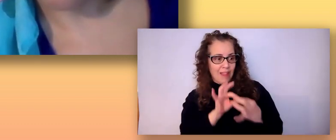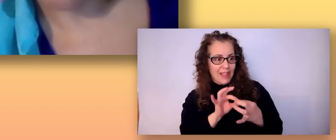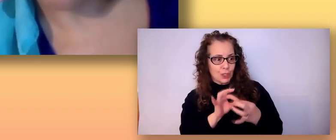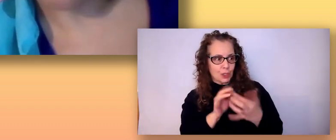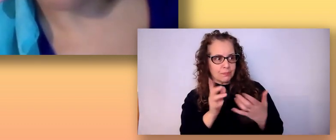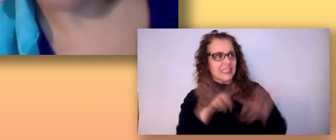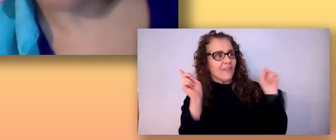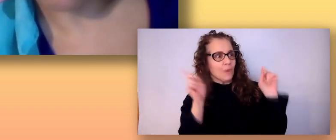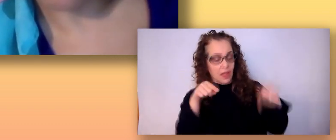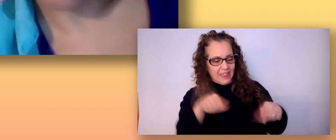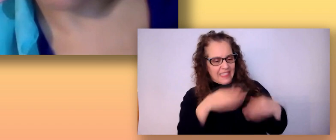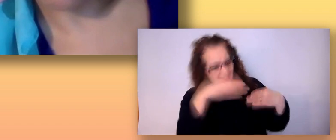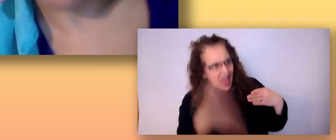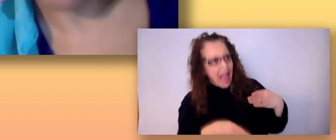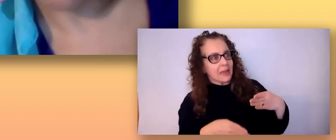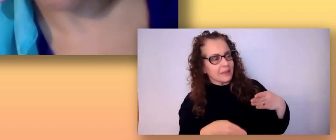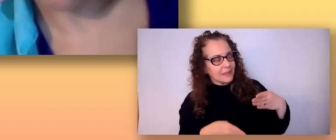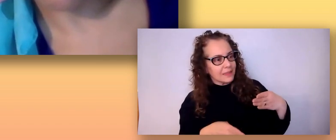end of it.